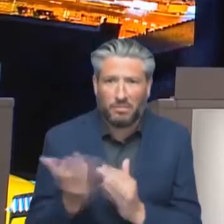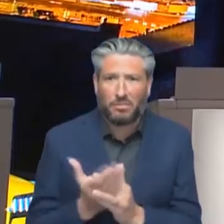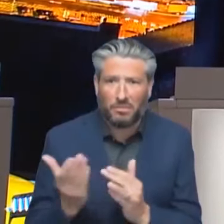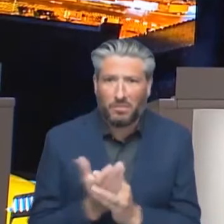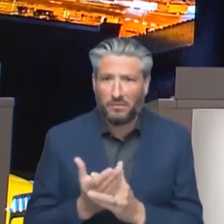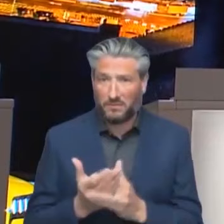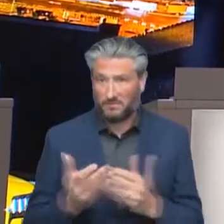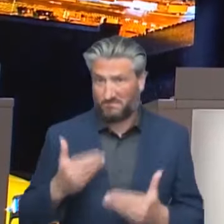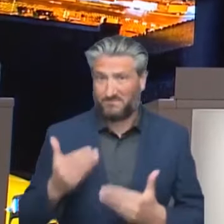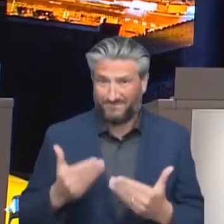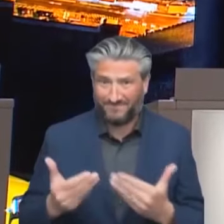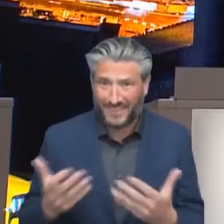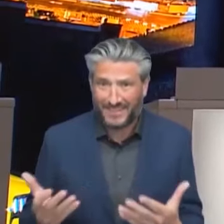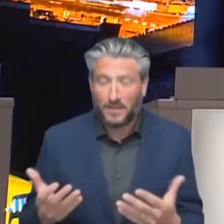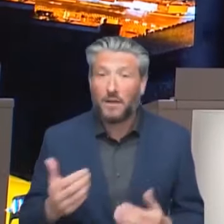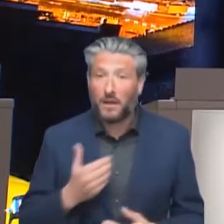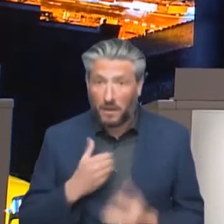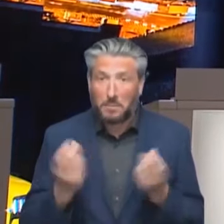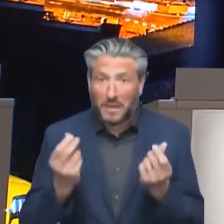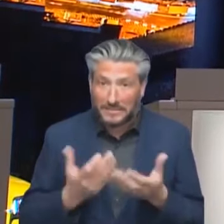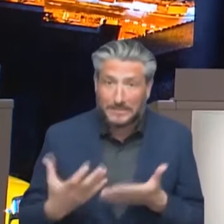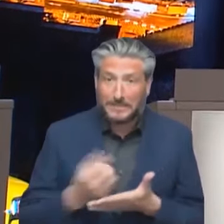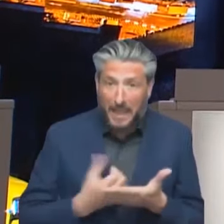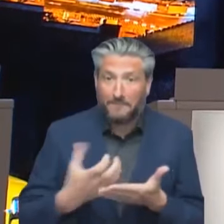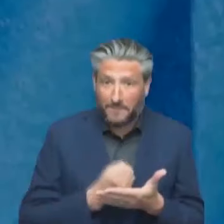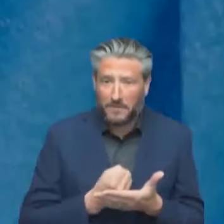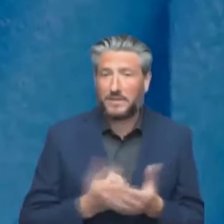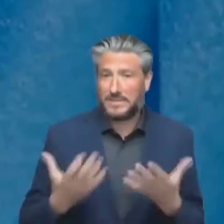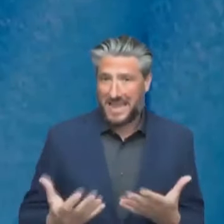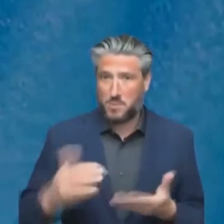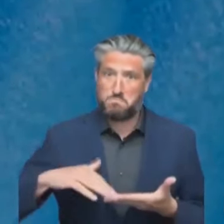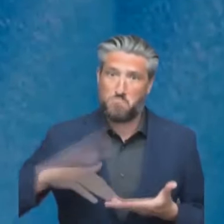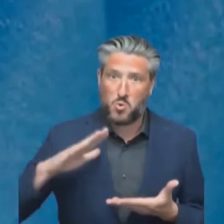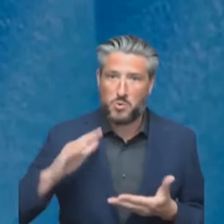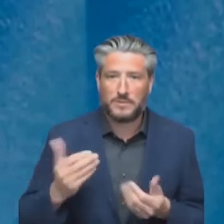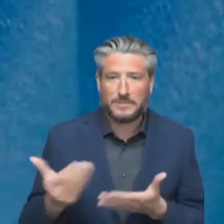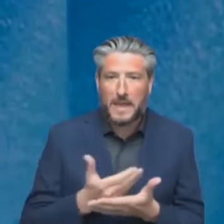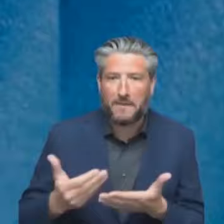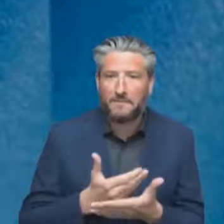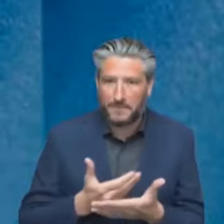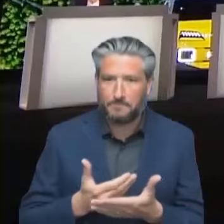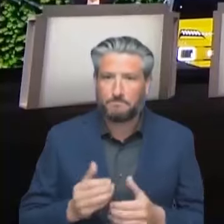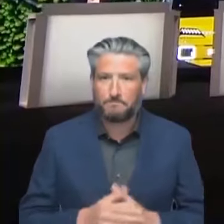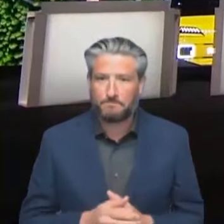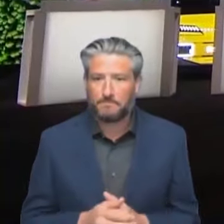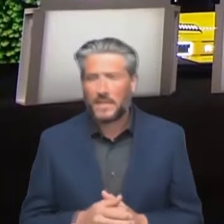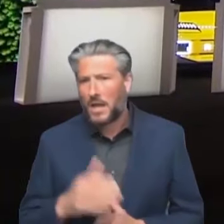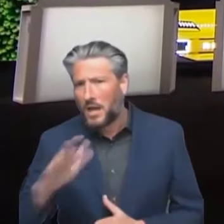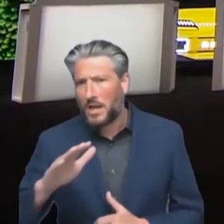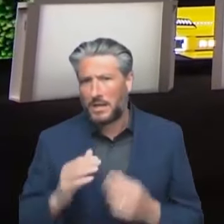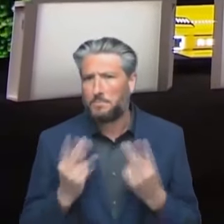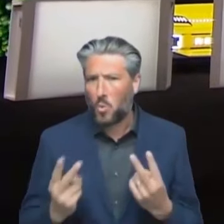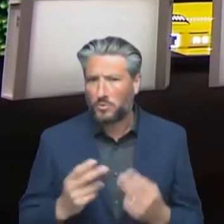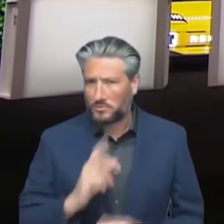been implemented, but it is being stepped up. Above all, I would today like to mention the tremendous new dynamic that I